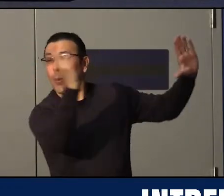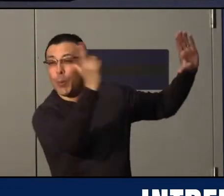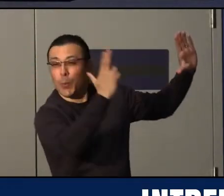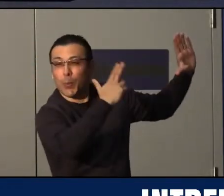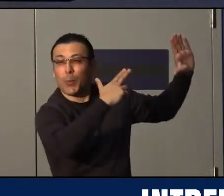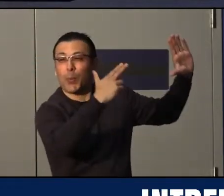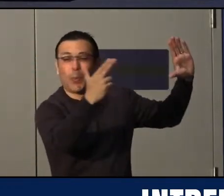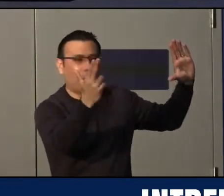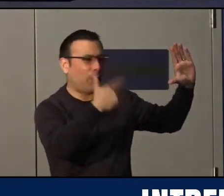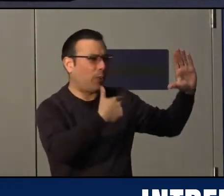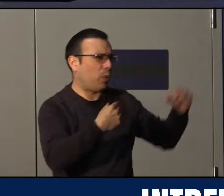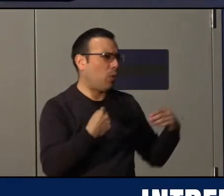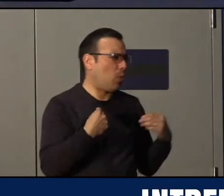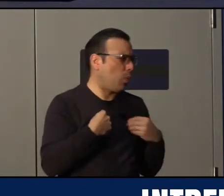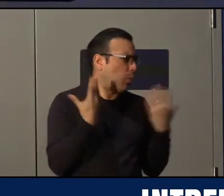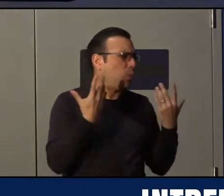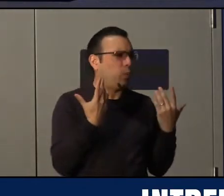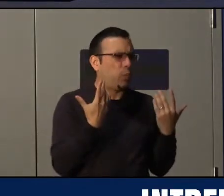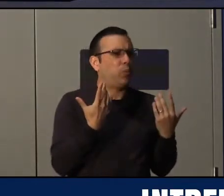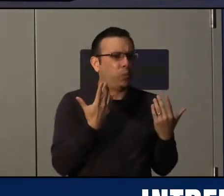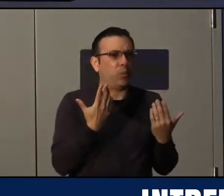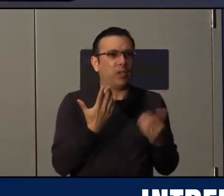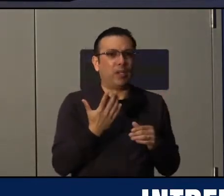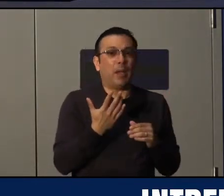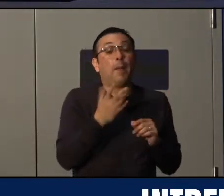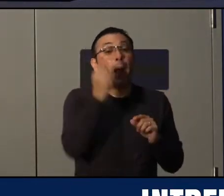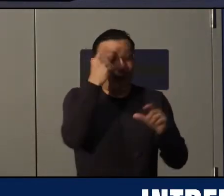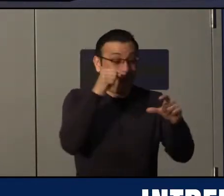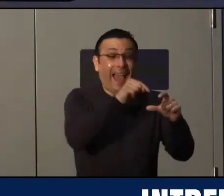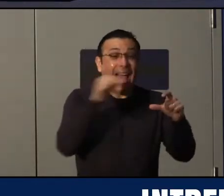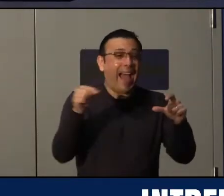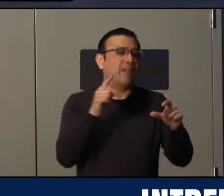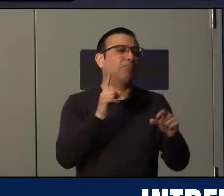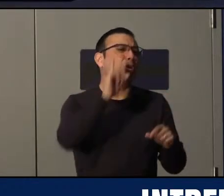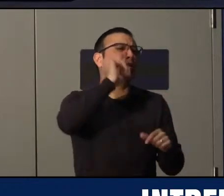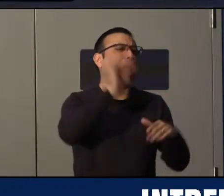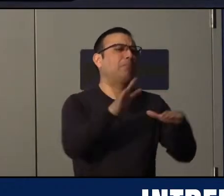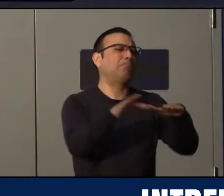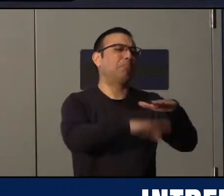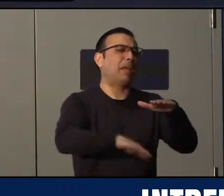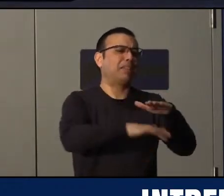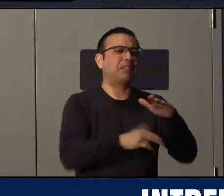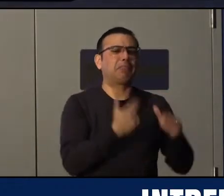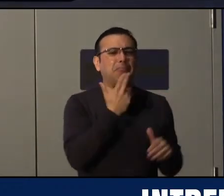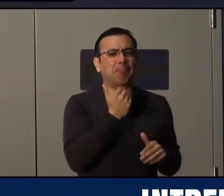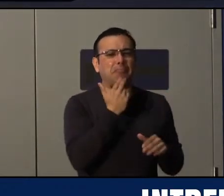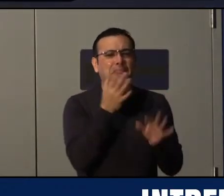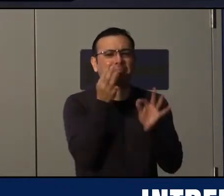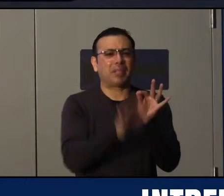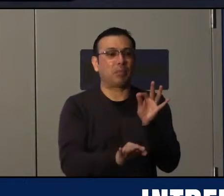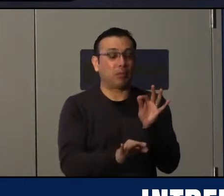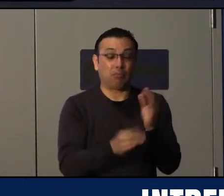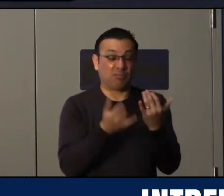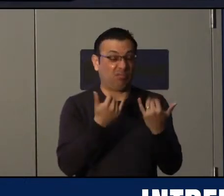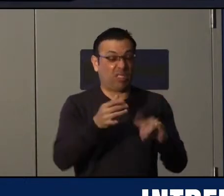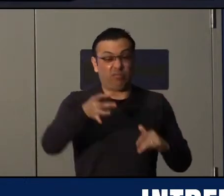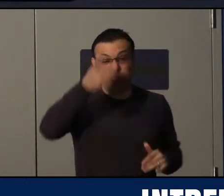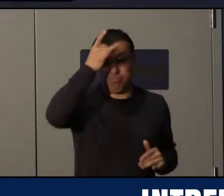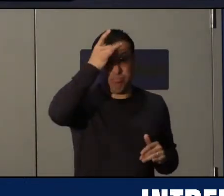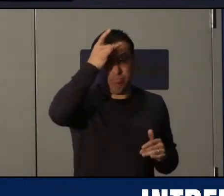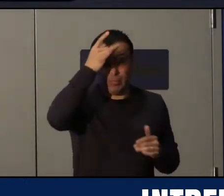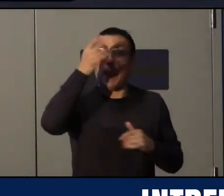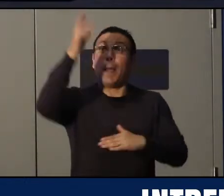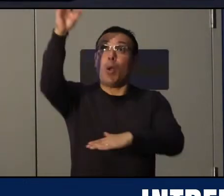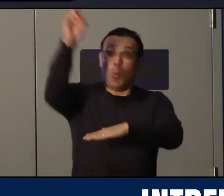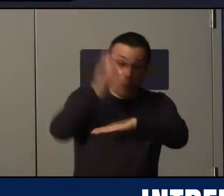very elementary kind of painting. But it stuck with me, and it's influenced everything I've done since